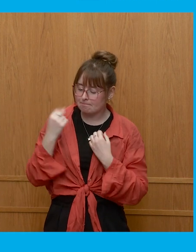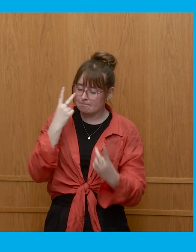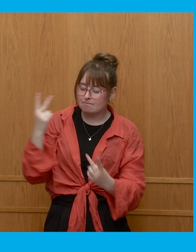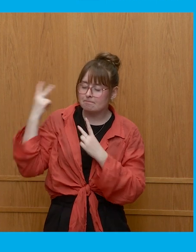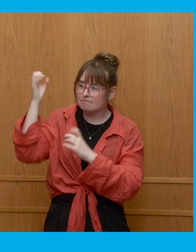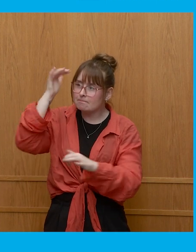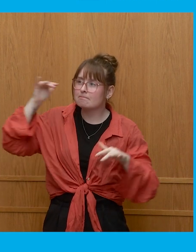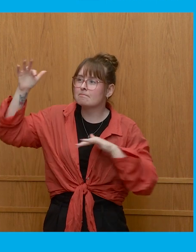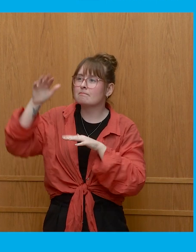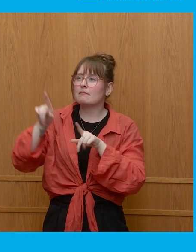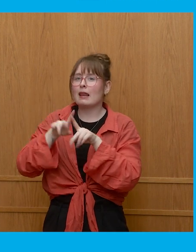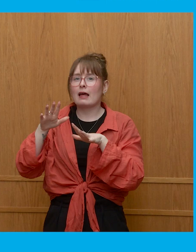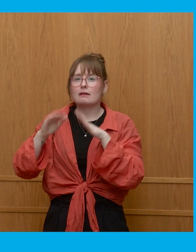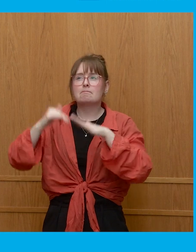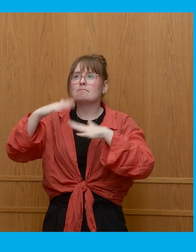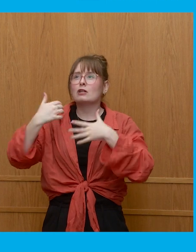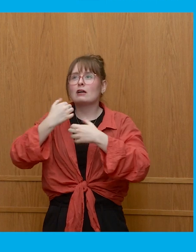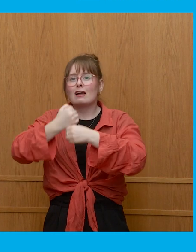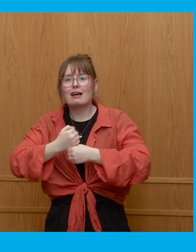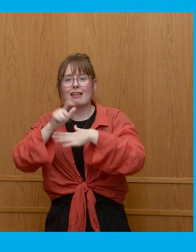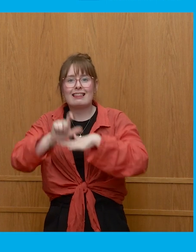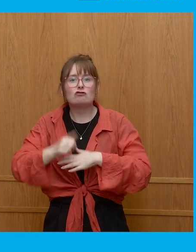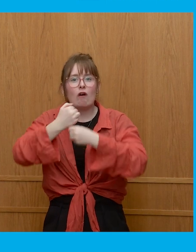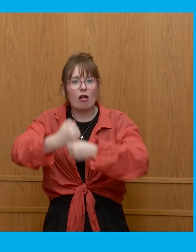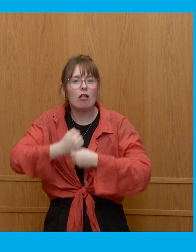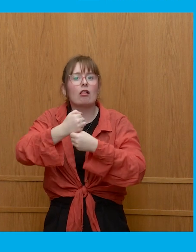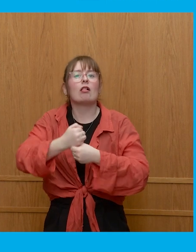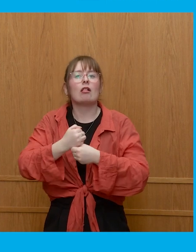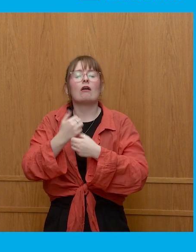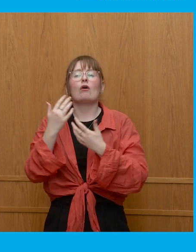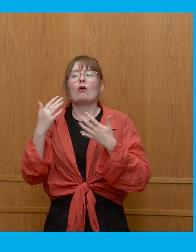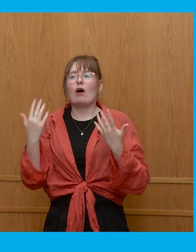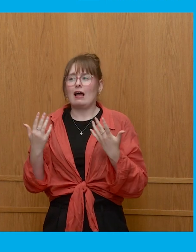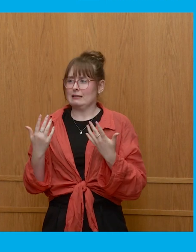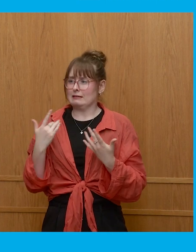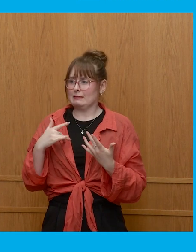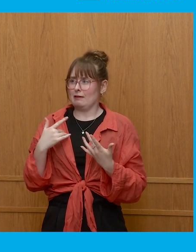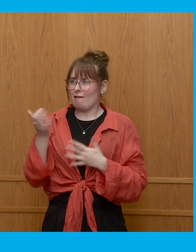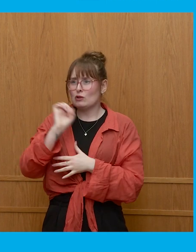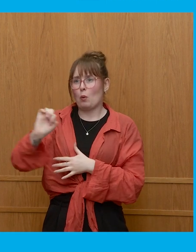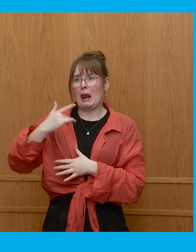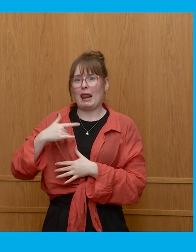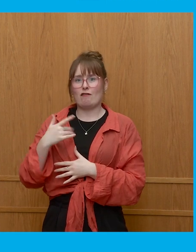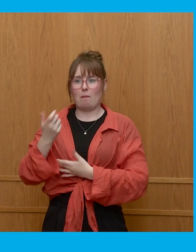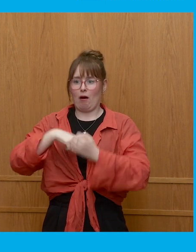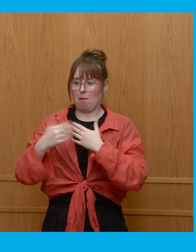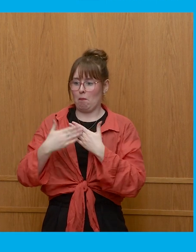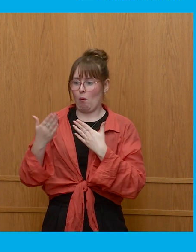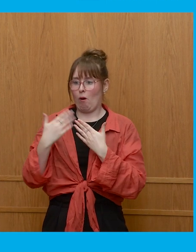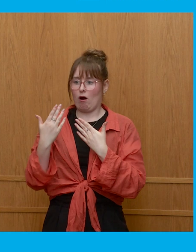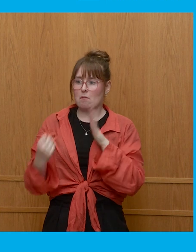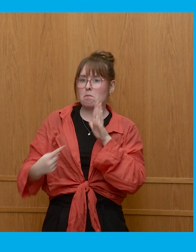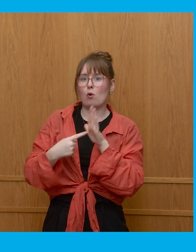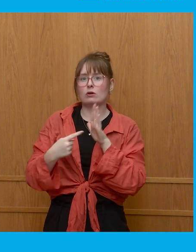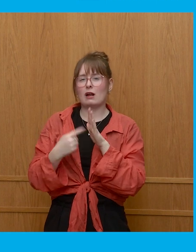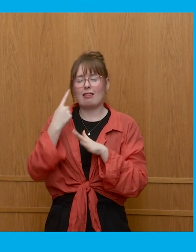of a cathedral. Or, you know, in essence, it has a life of its own as it grows. Mind you, I think early Christians